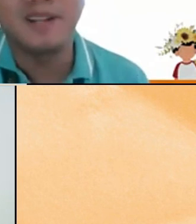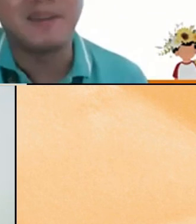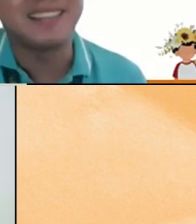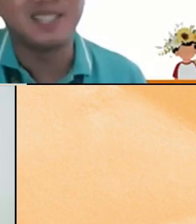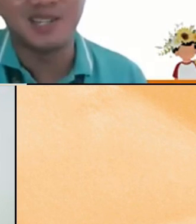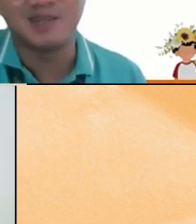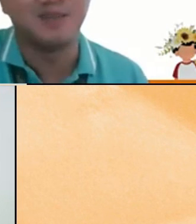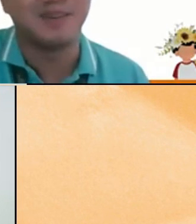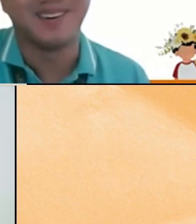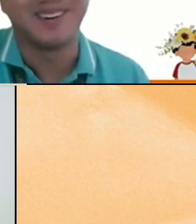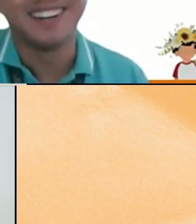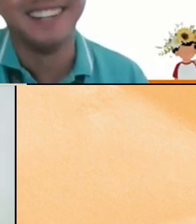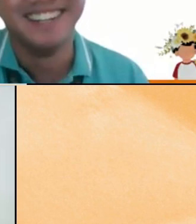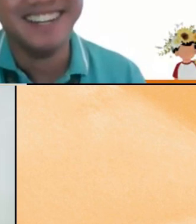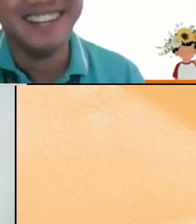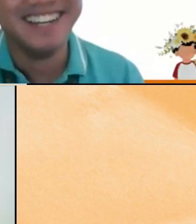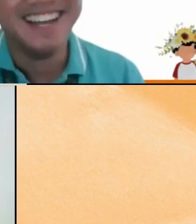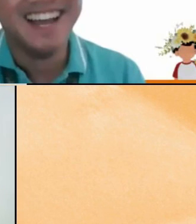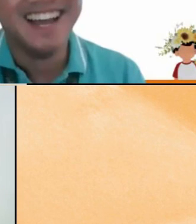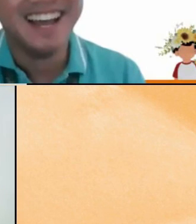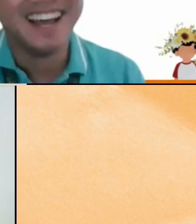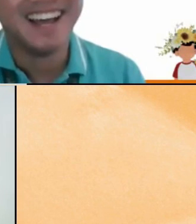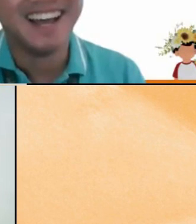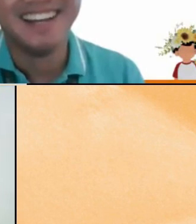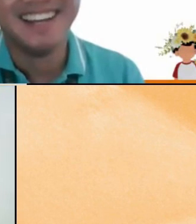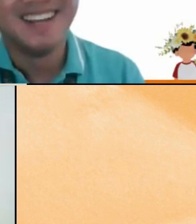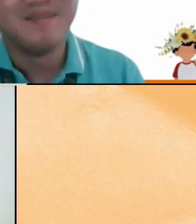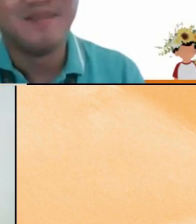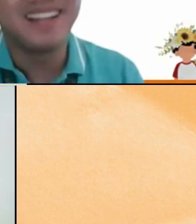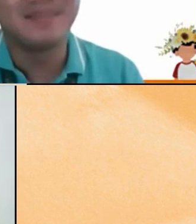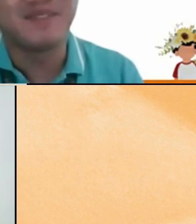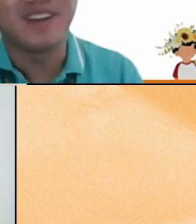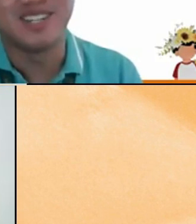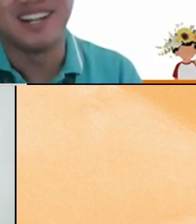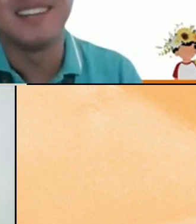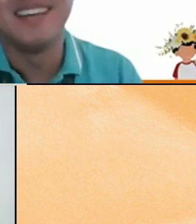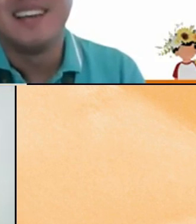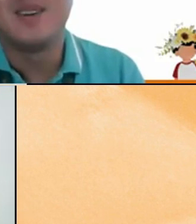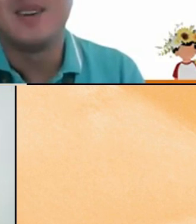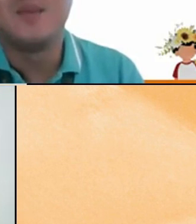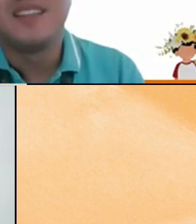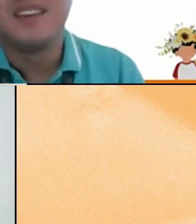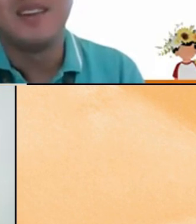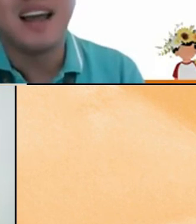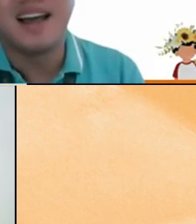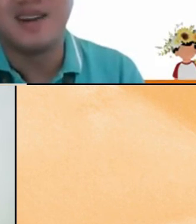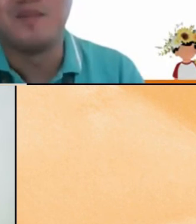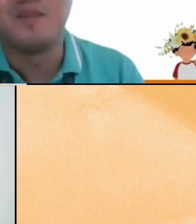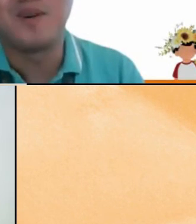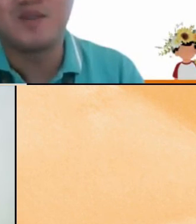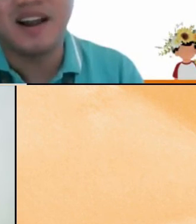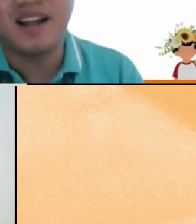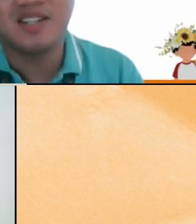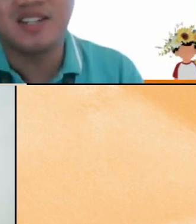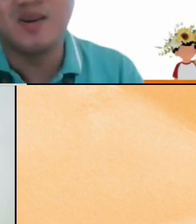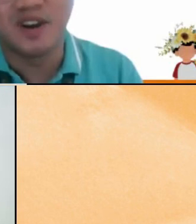Developmental pediatricians po ba, Doc? And probably mental health professionals Mental health as well. professionals. So, yun na nga, no, because